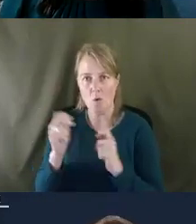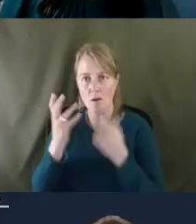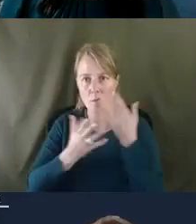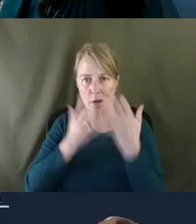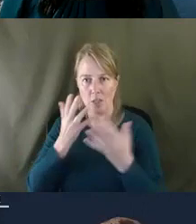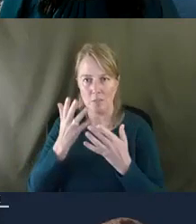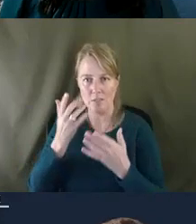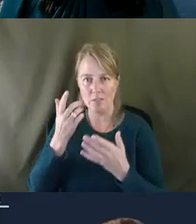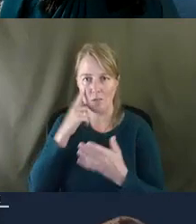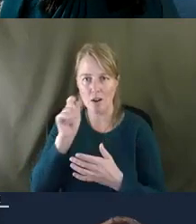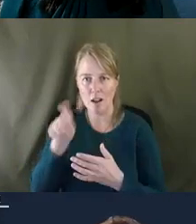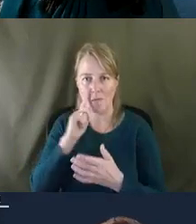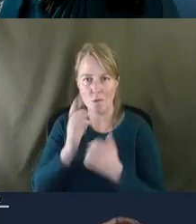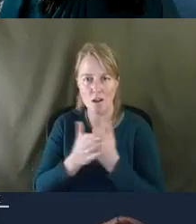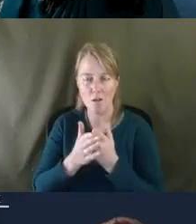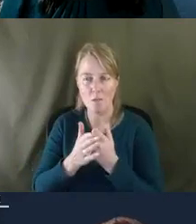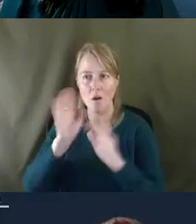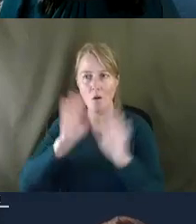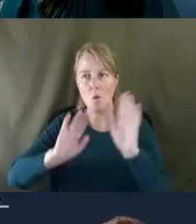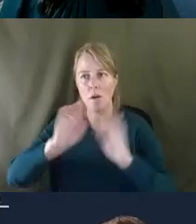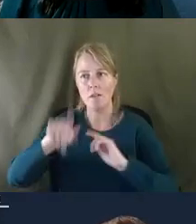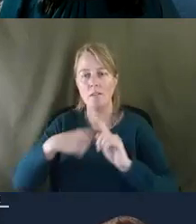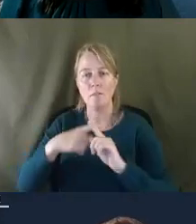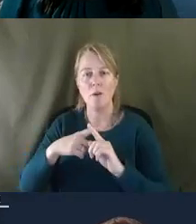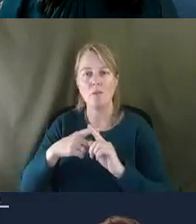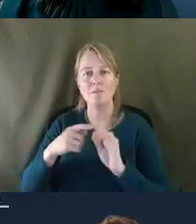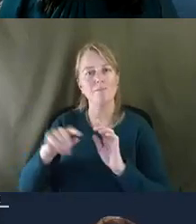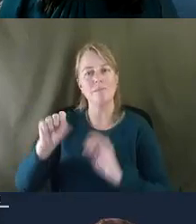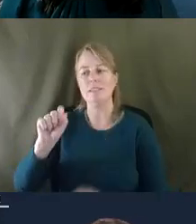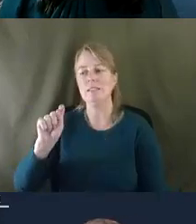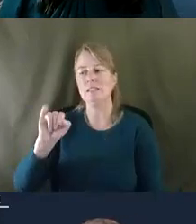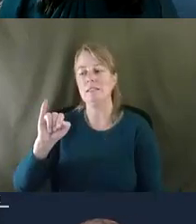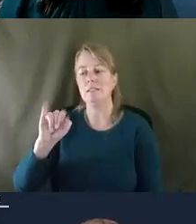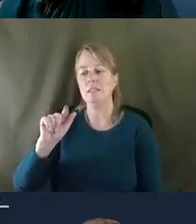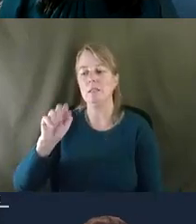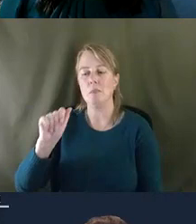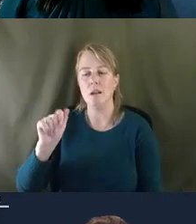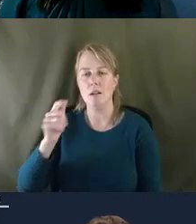help, or worries about stigma for using a mentor program when seeking a promotion?